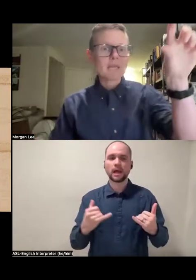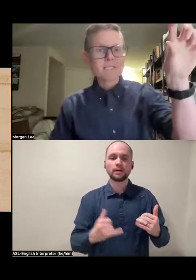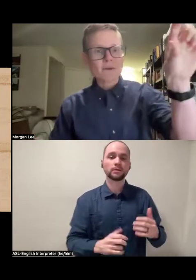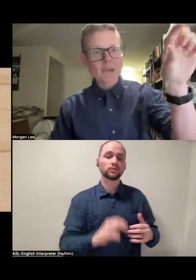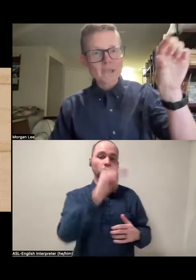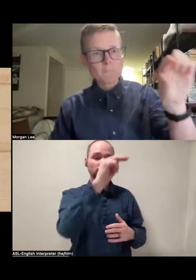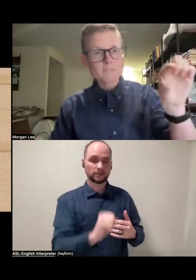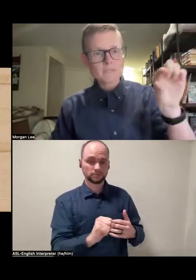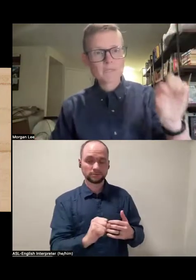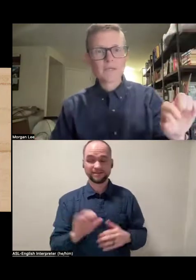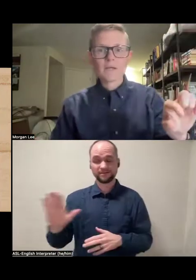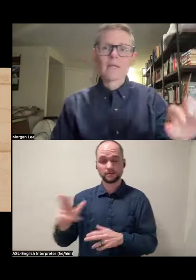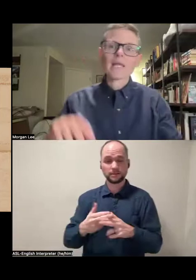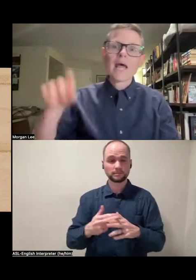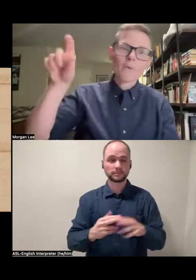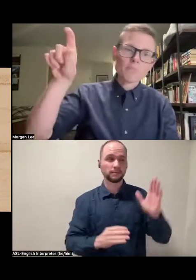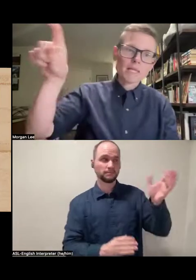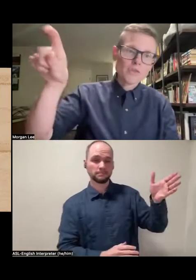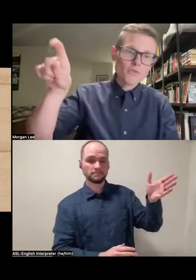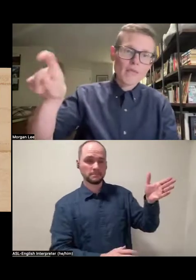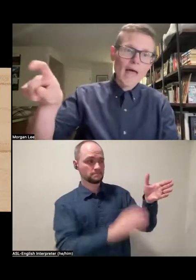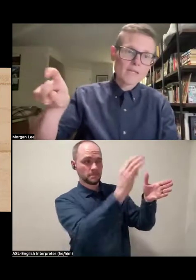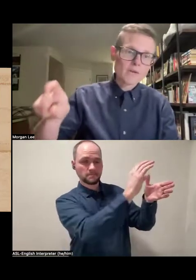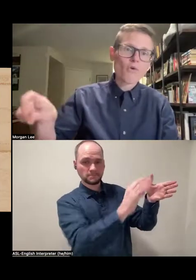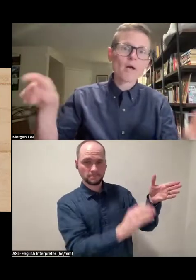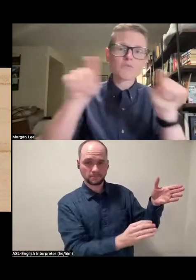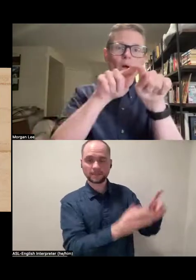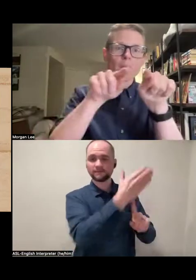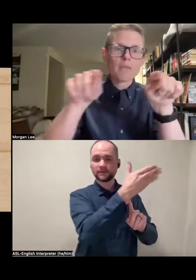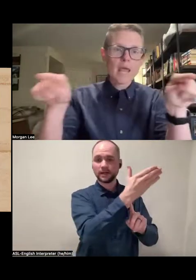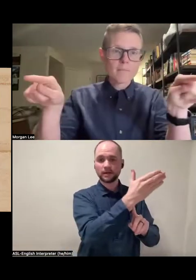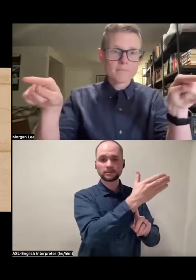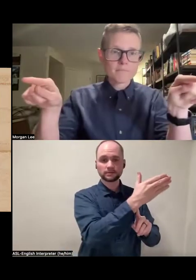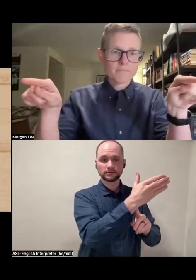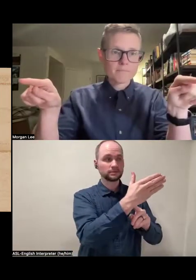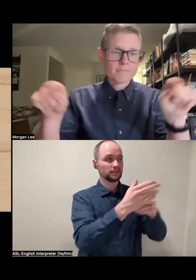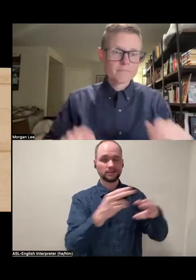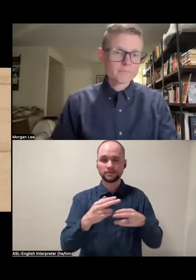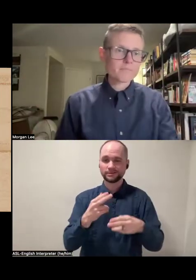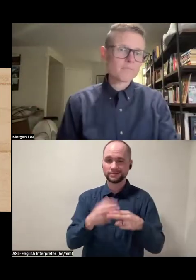how I place their names and how I place their flags across from the name.